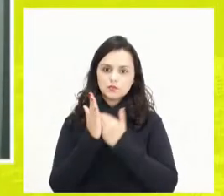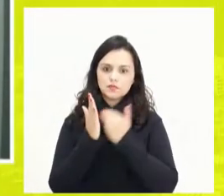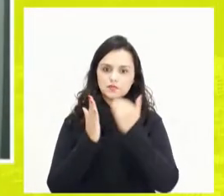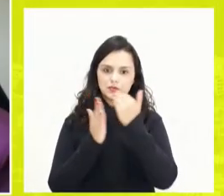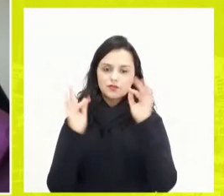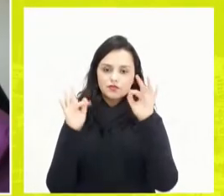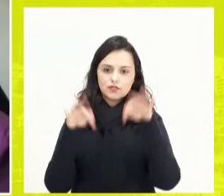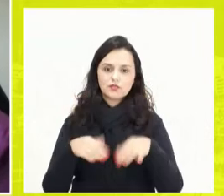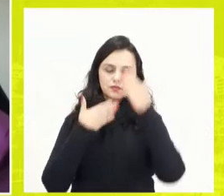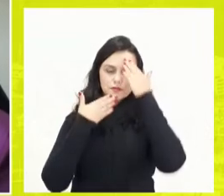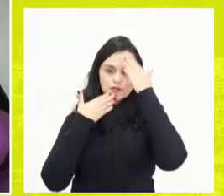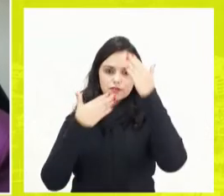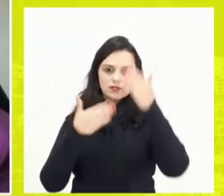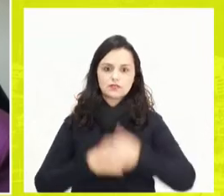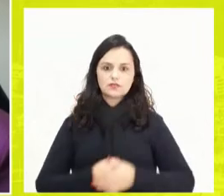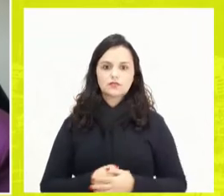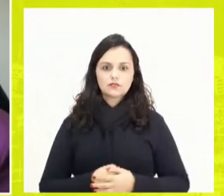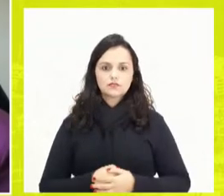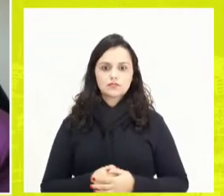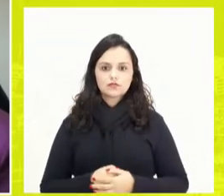end thank you